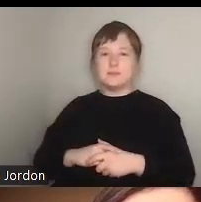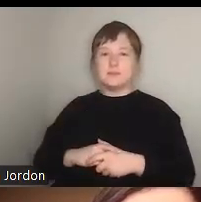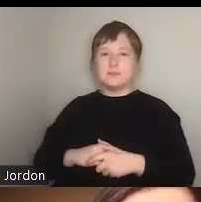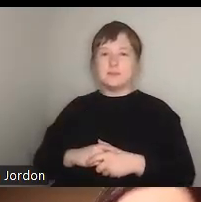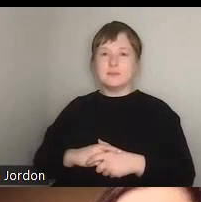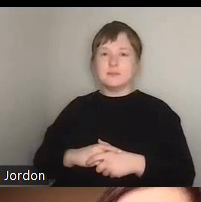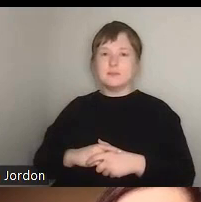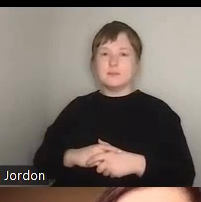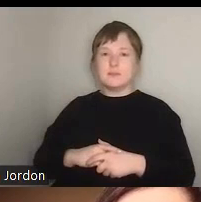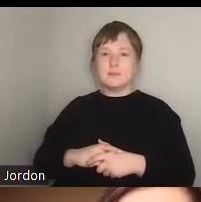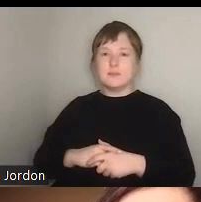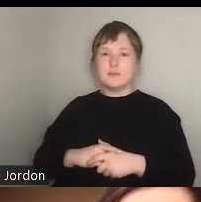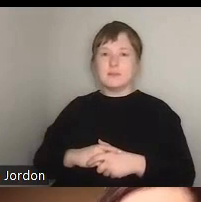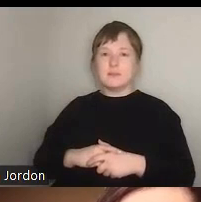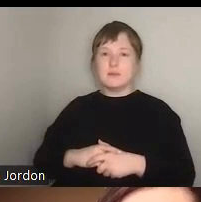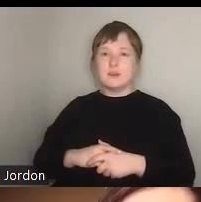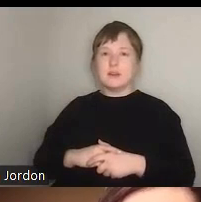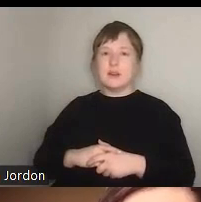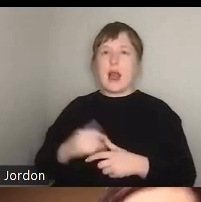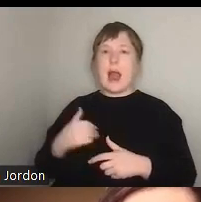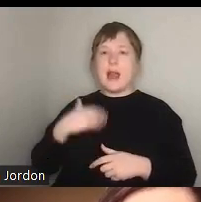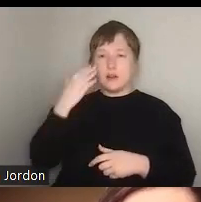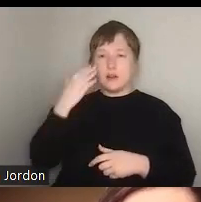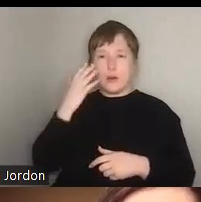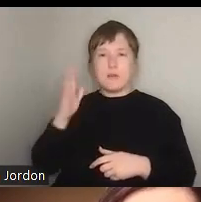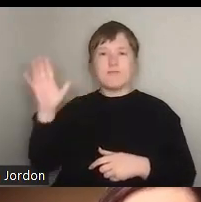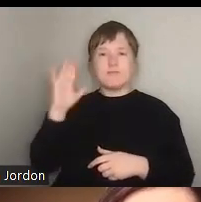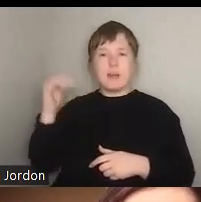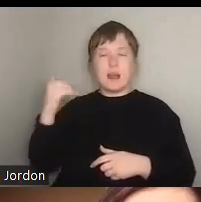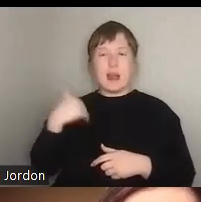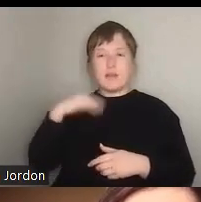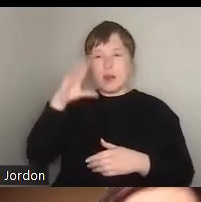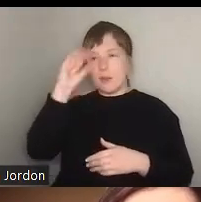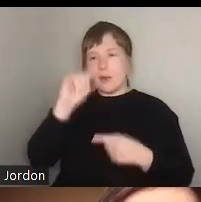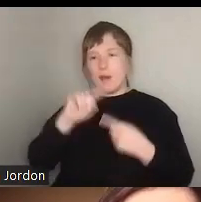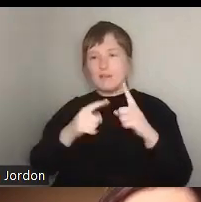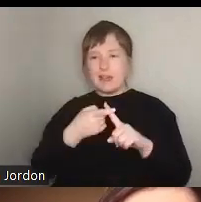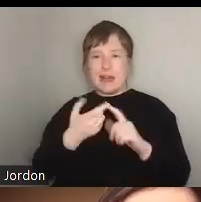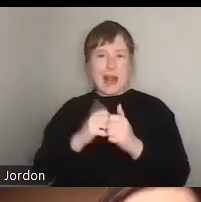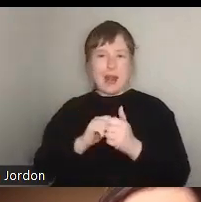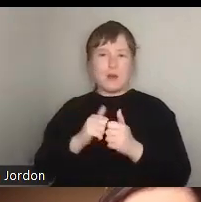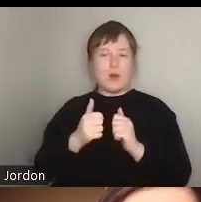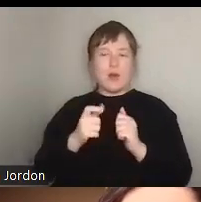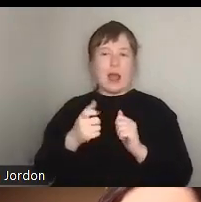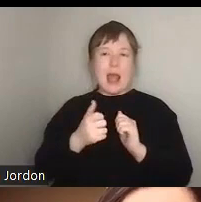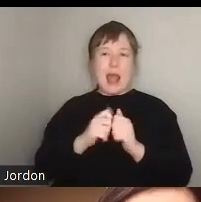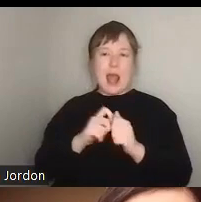I know she has had a boyfriend, and I don't know how that boyfriend treats her.